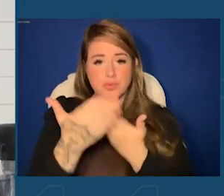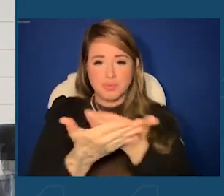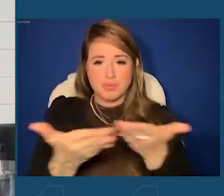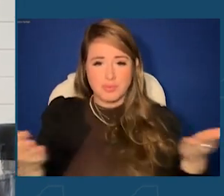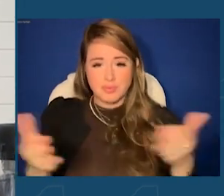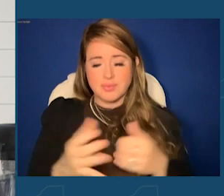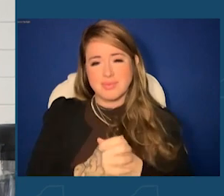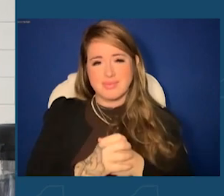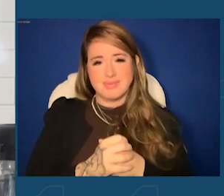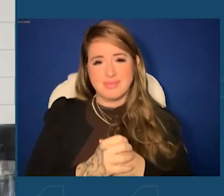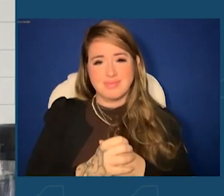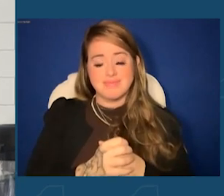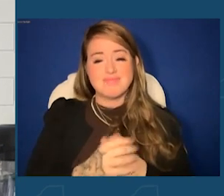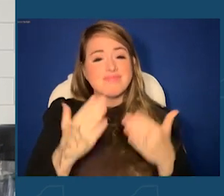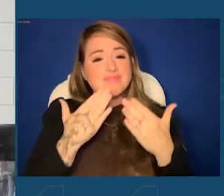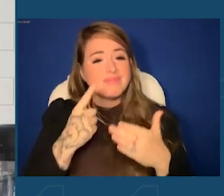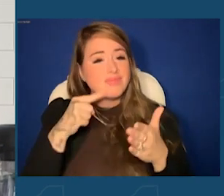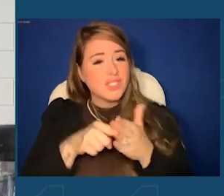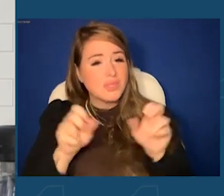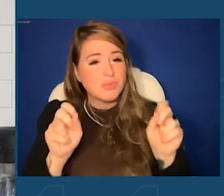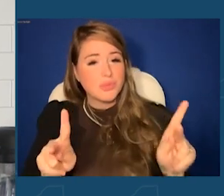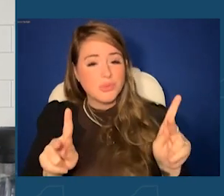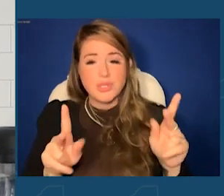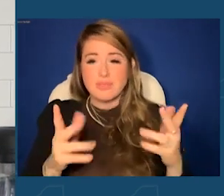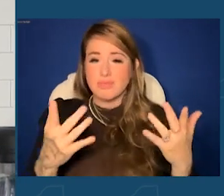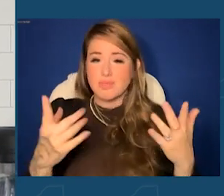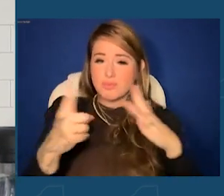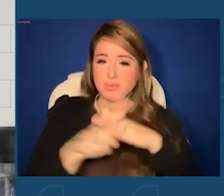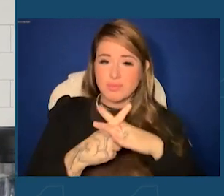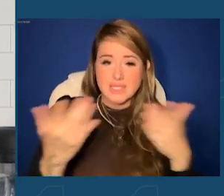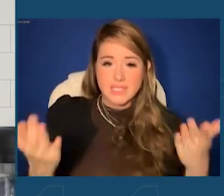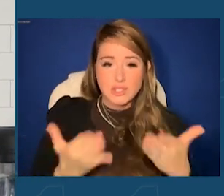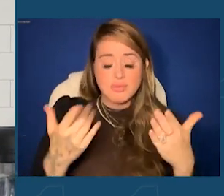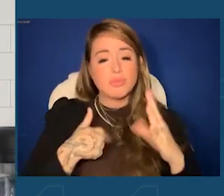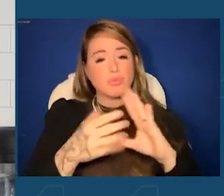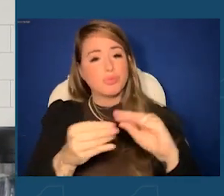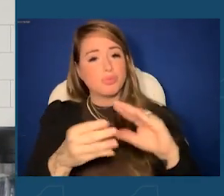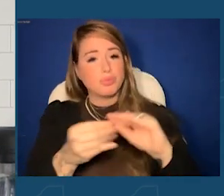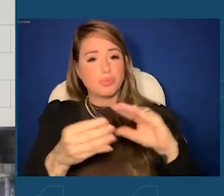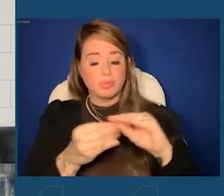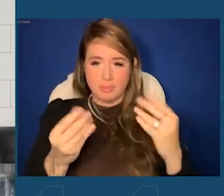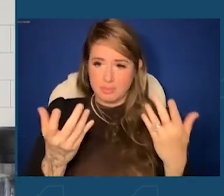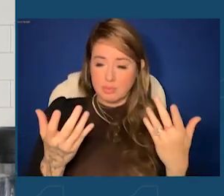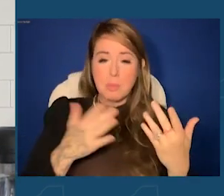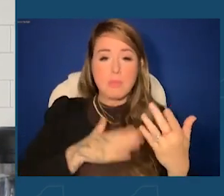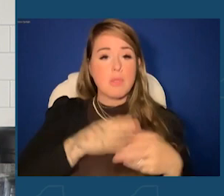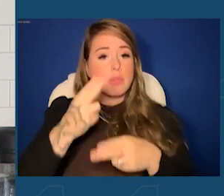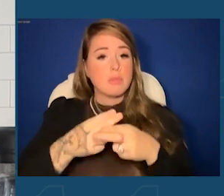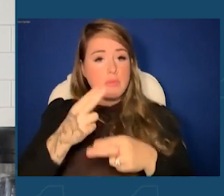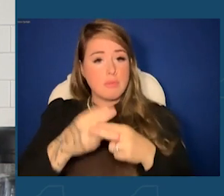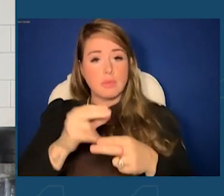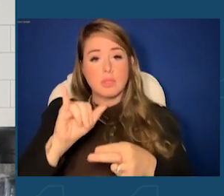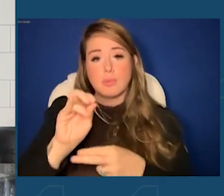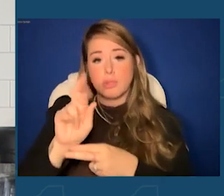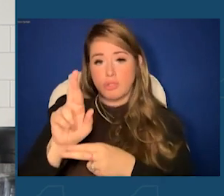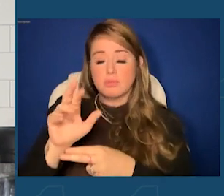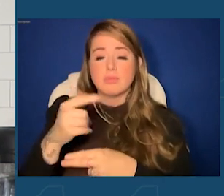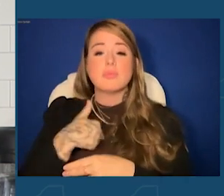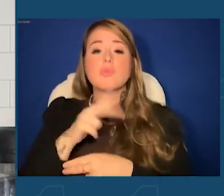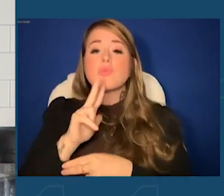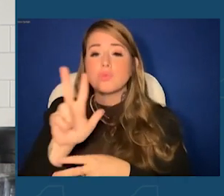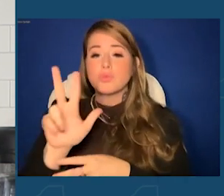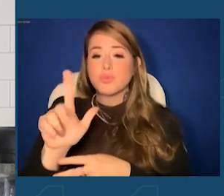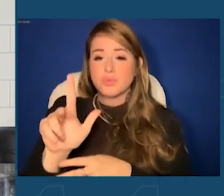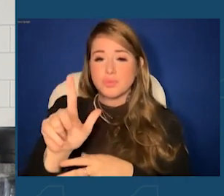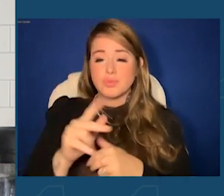everyone. Gracias por la oportunidad de permitirme contar mi historia. Mi nombre es Iber Rada, tengo 24 años. My